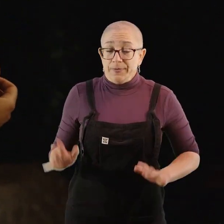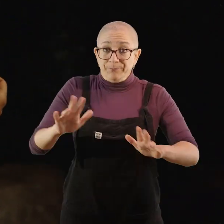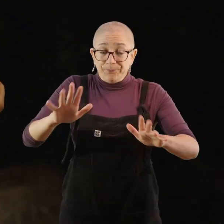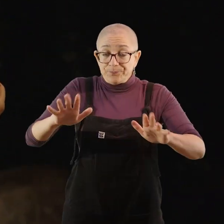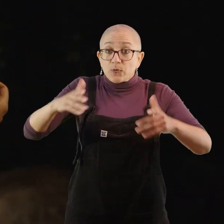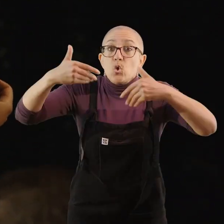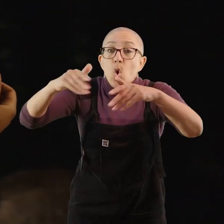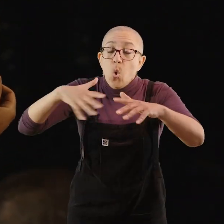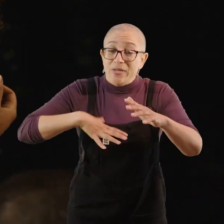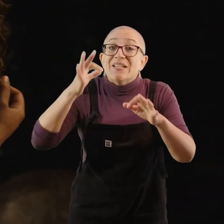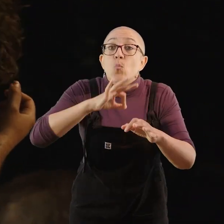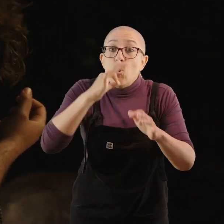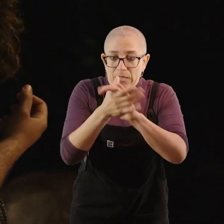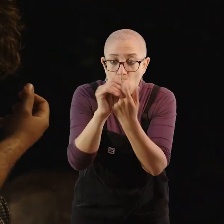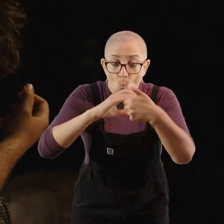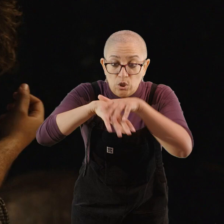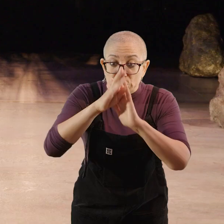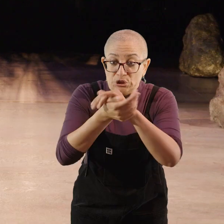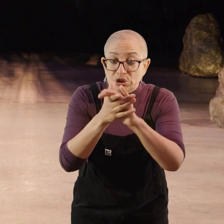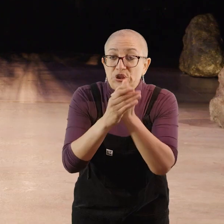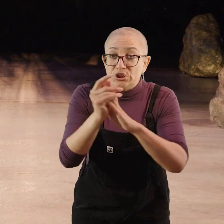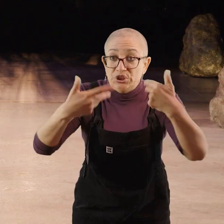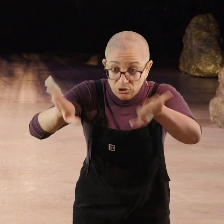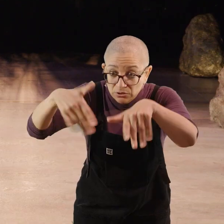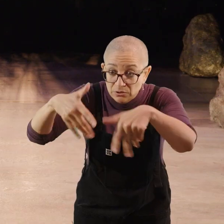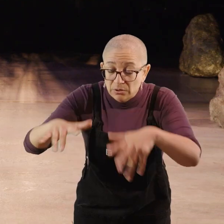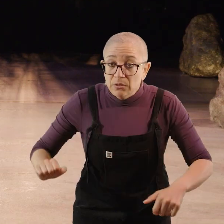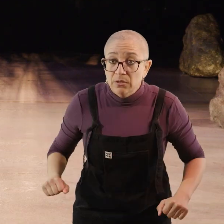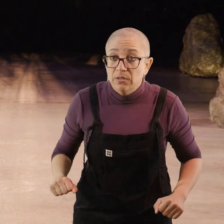Go, get some water. Wash this filthy witness from your hand.